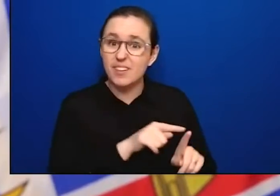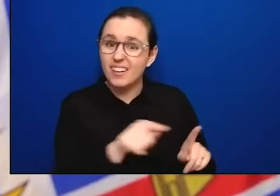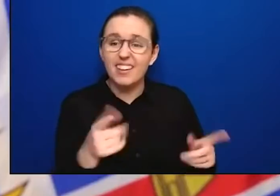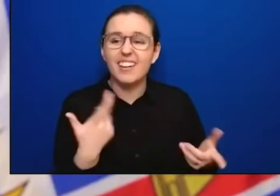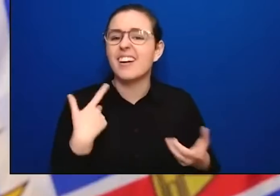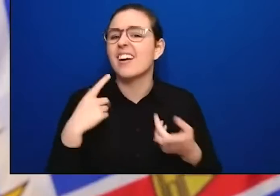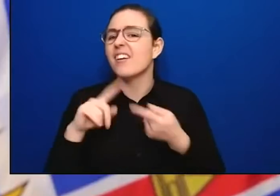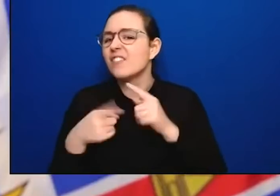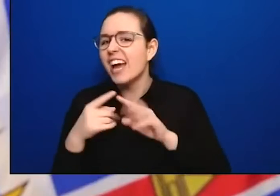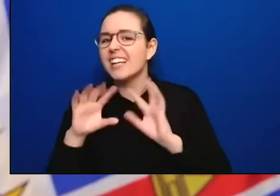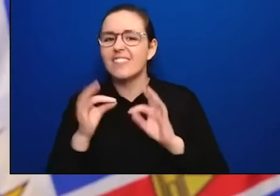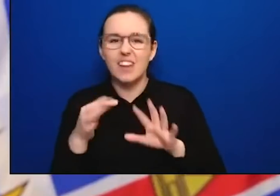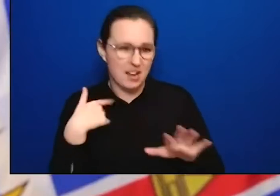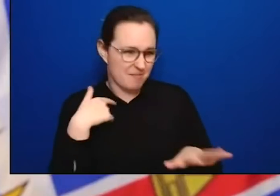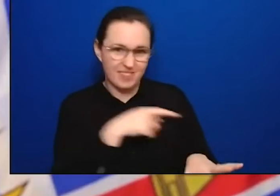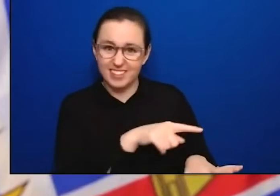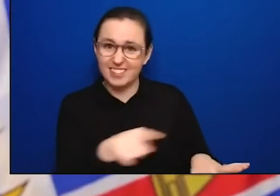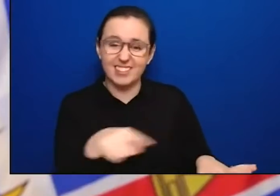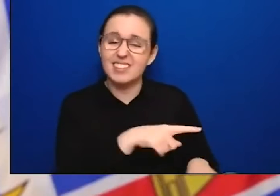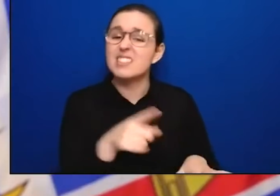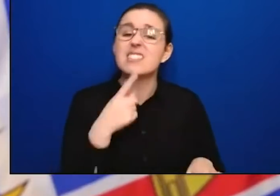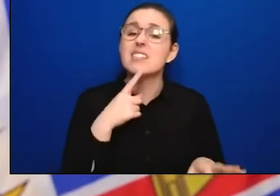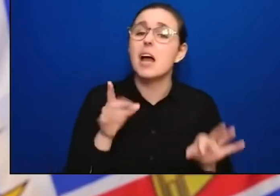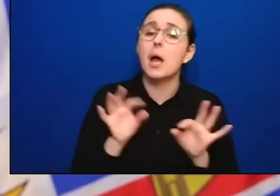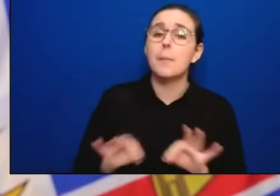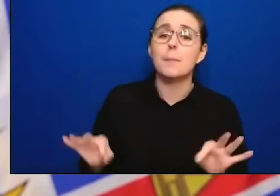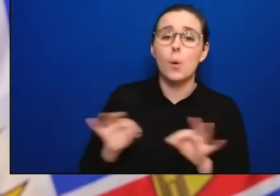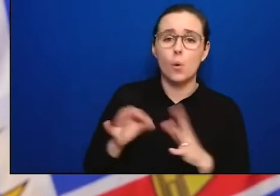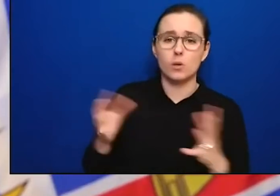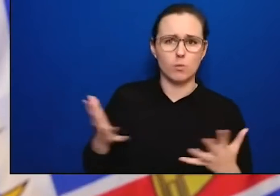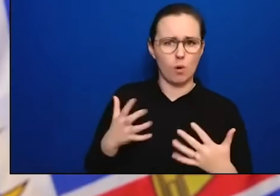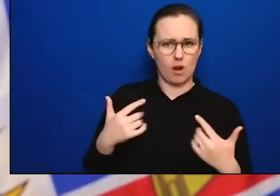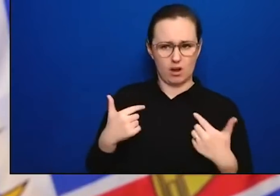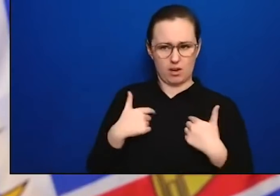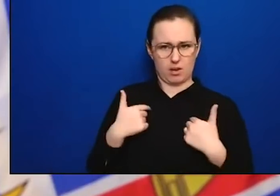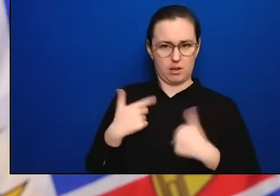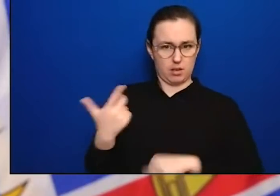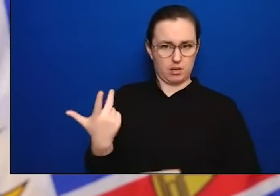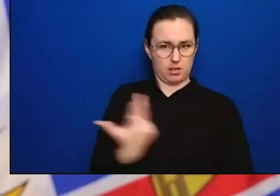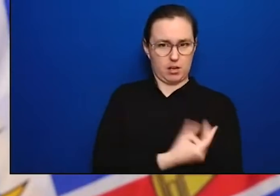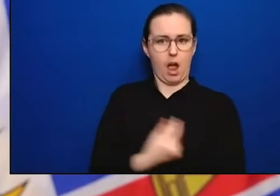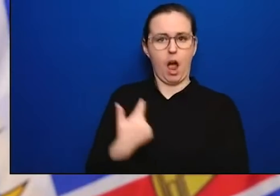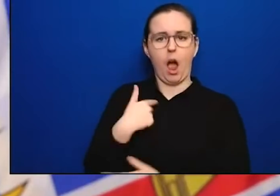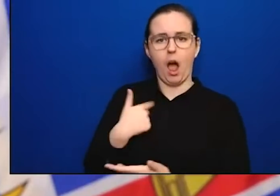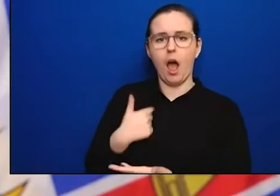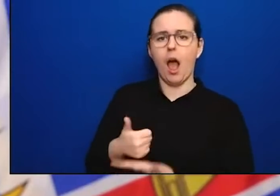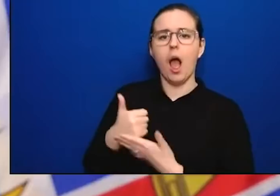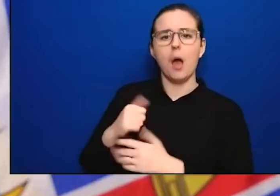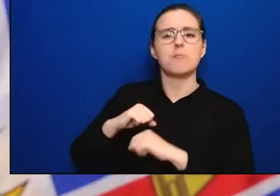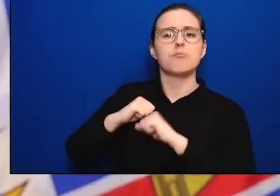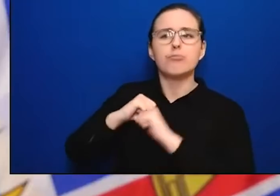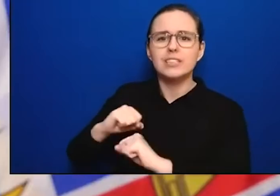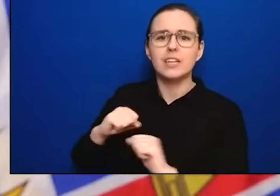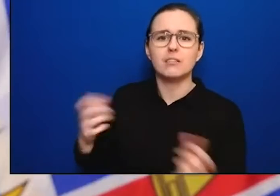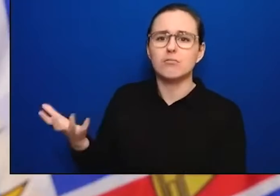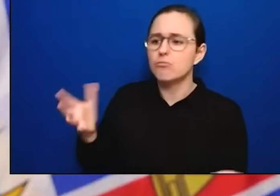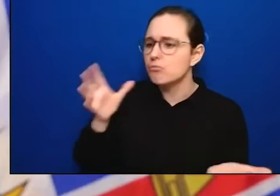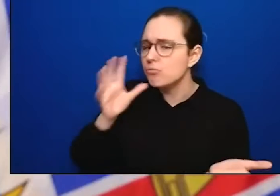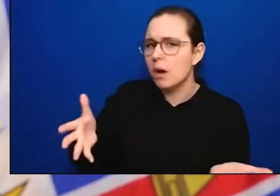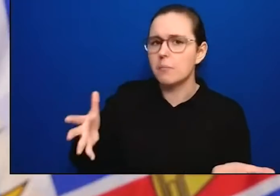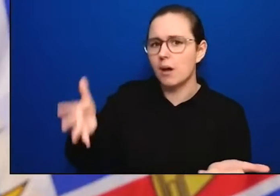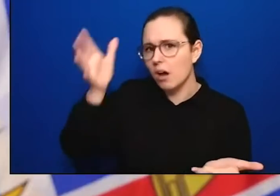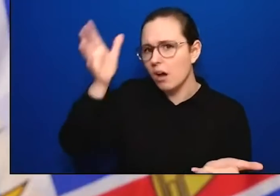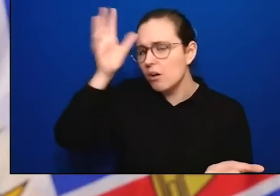important. And when I talk to young people in my life in that age group, it's important for them to be part